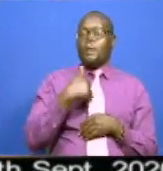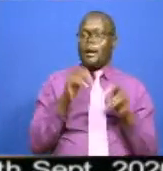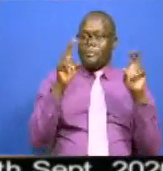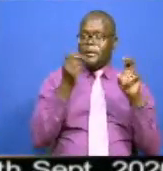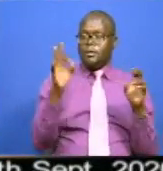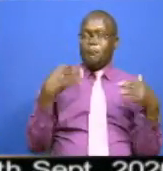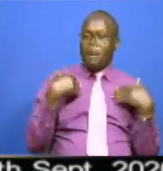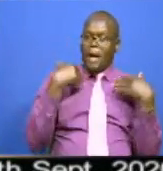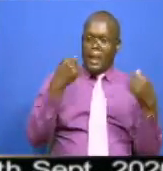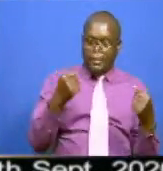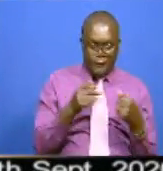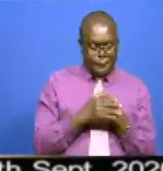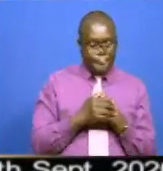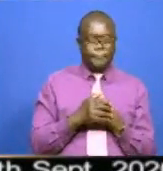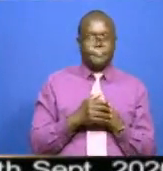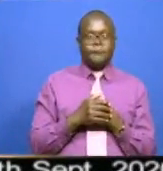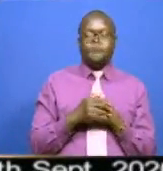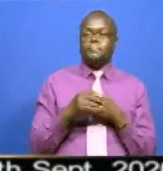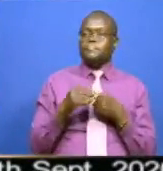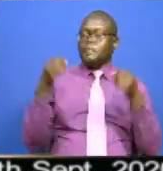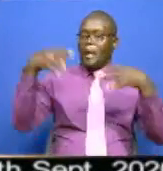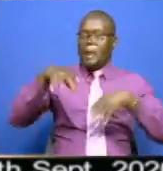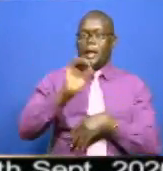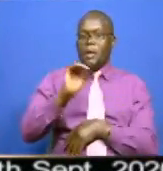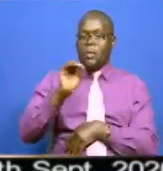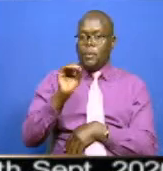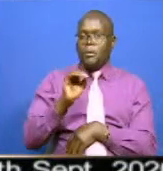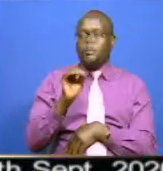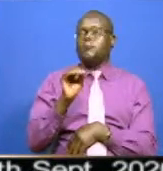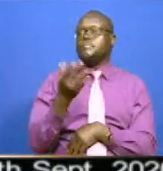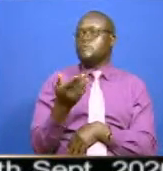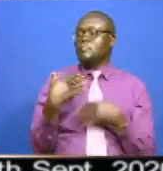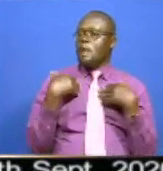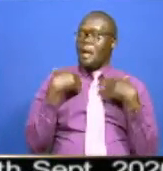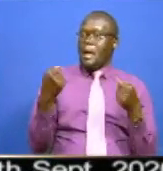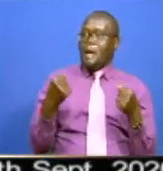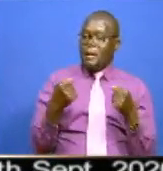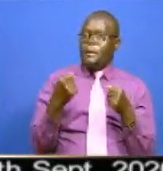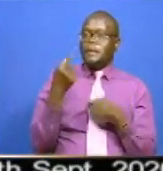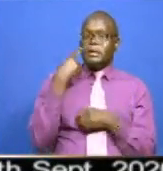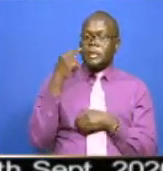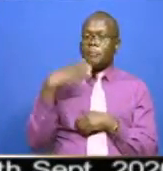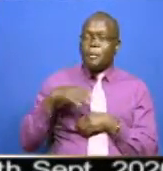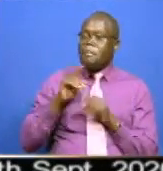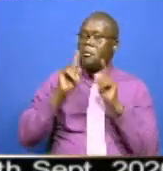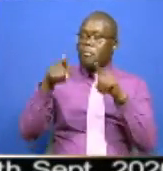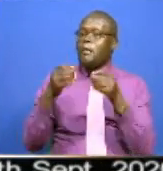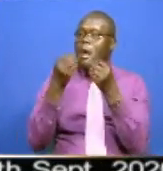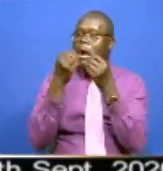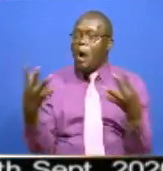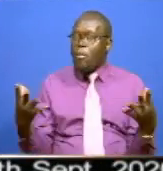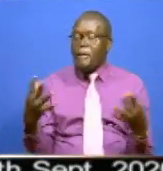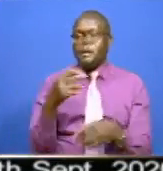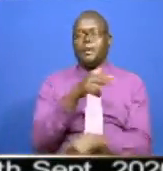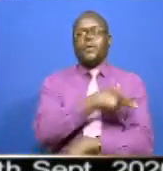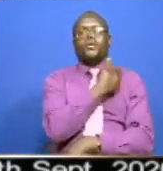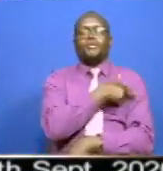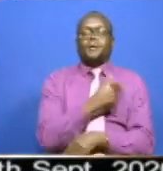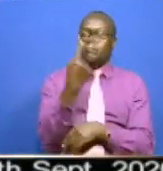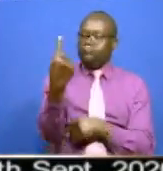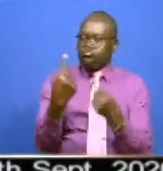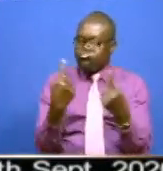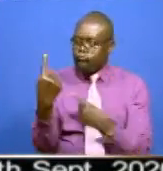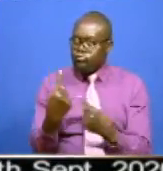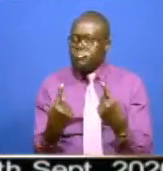health. It's also not very clear. Is health measured by the number of people who go to hospital, who